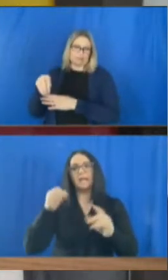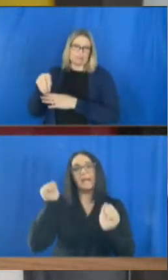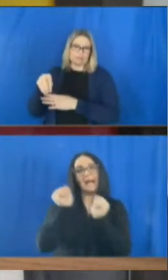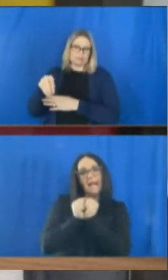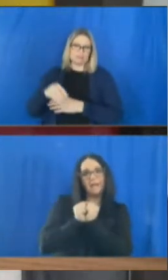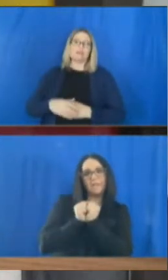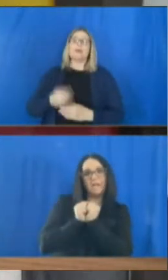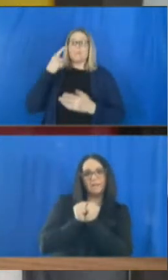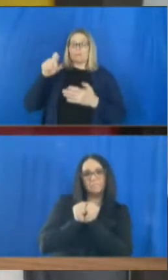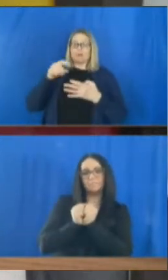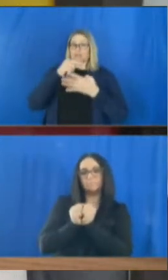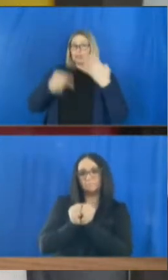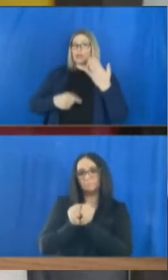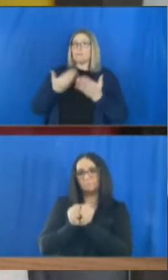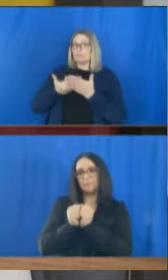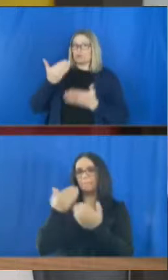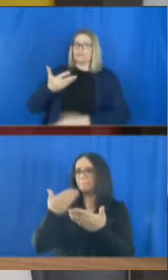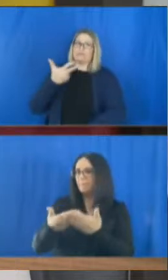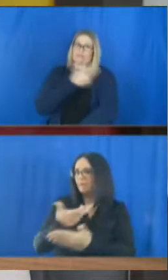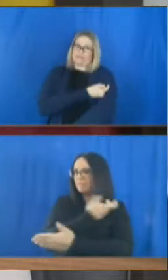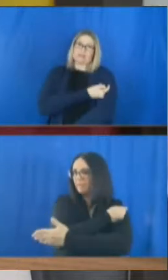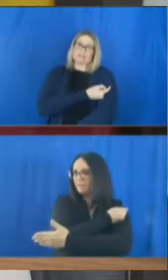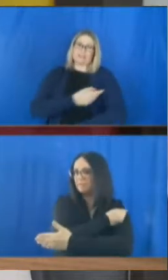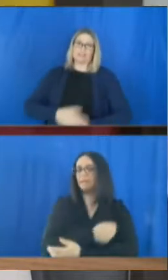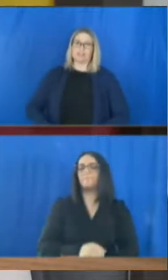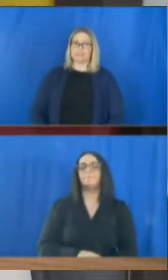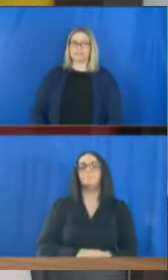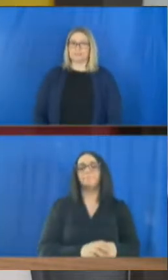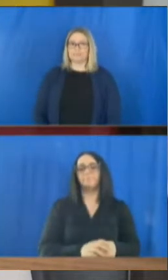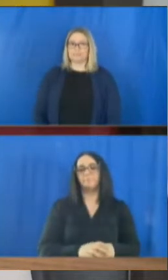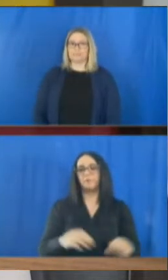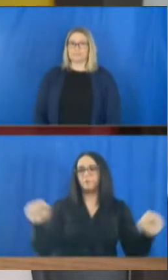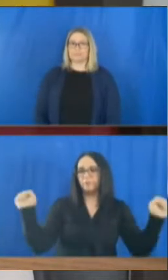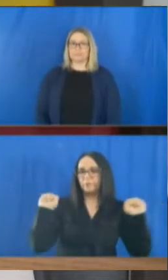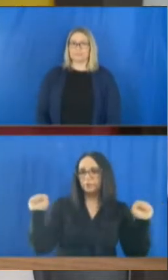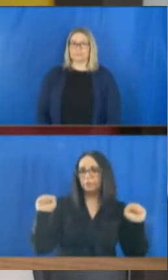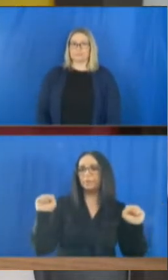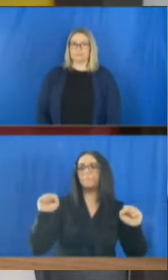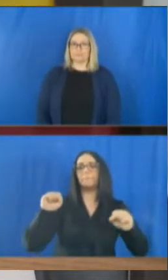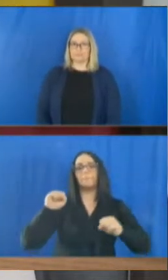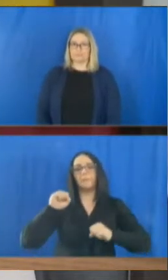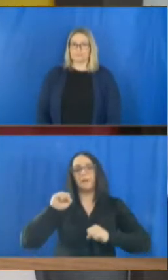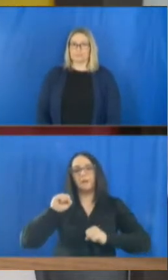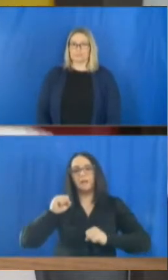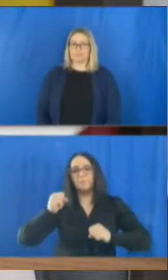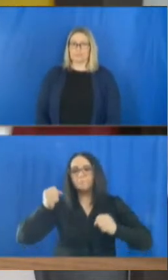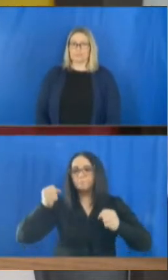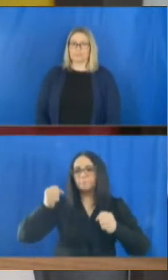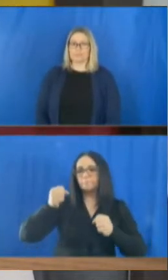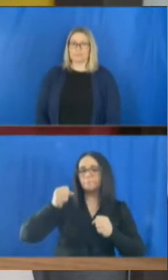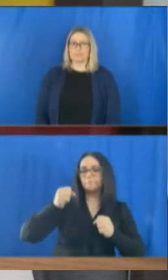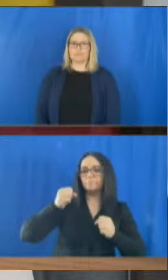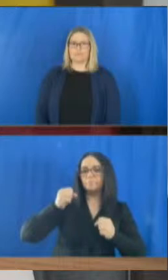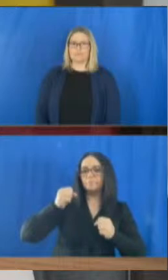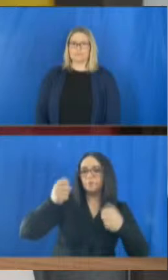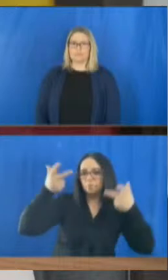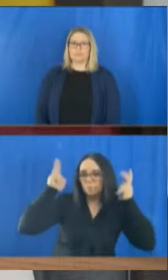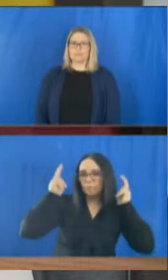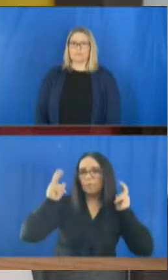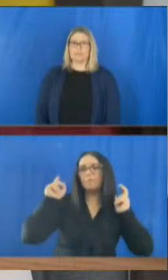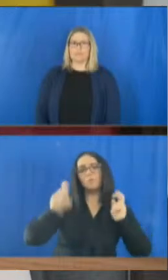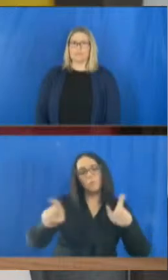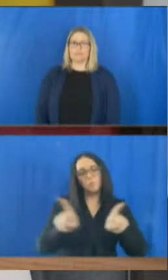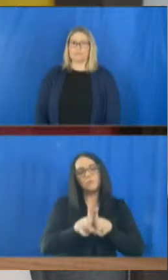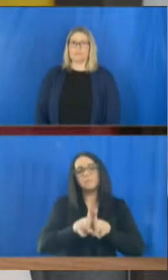The return to level 2 will also see the resumption of in-person learning at our schools. As a parent, I know